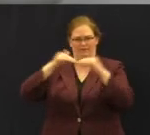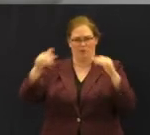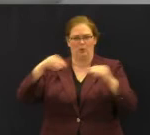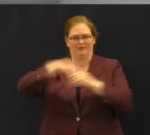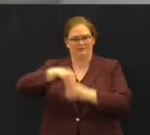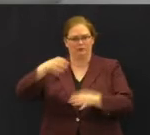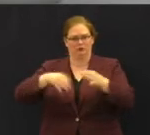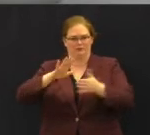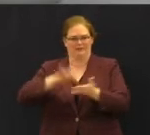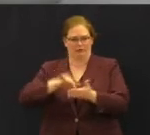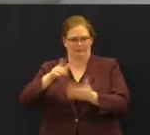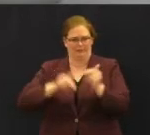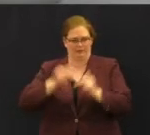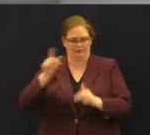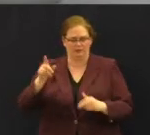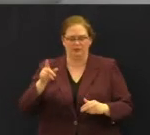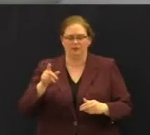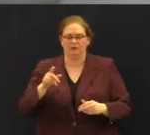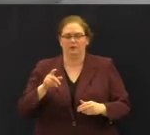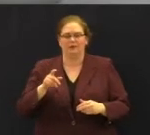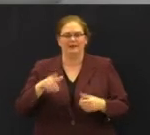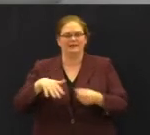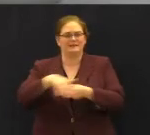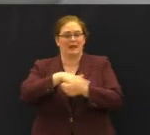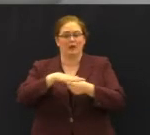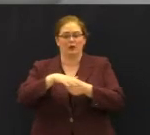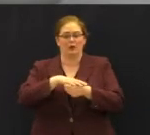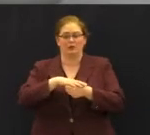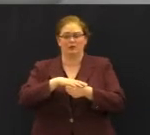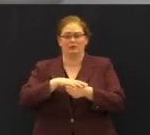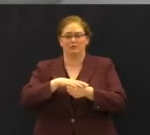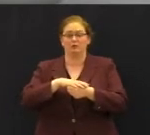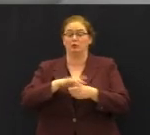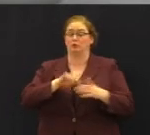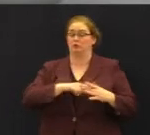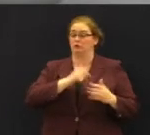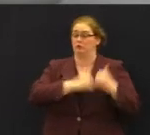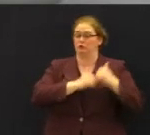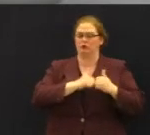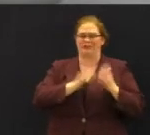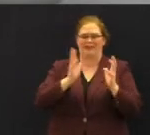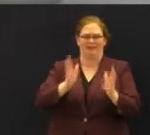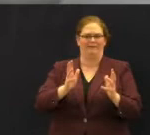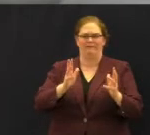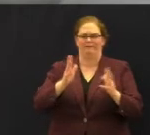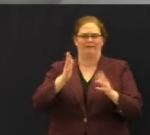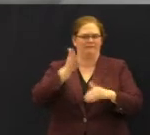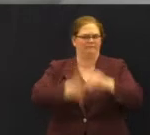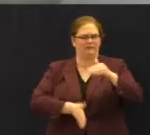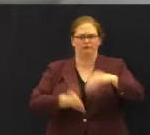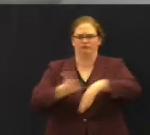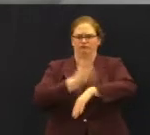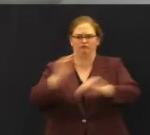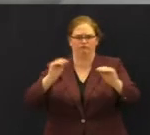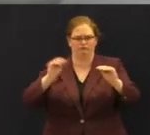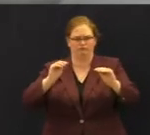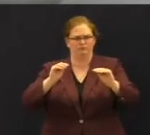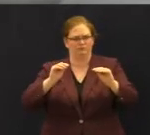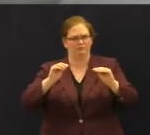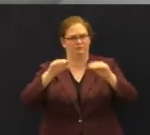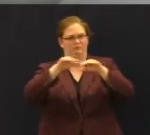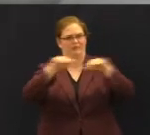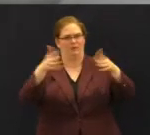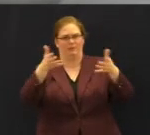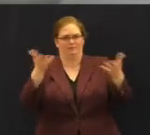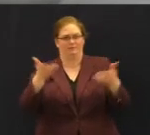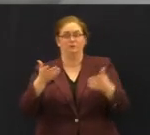Center building. An area that was never finished during the original construction of the building, but needless to say,